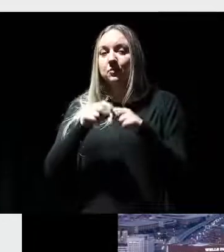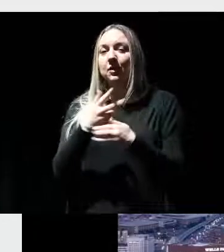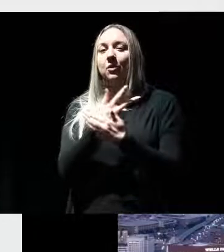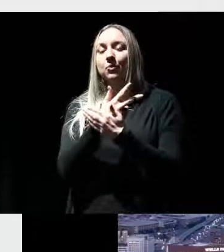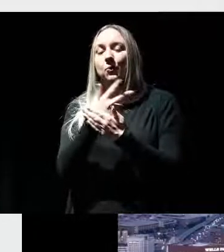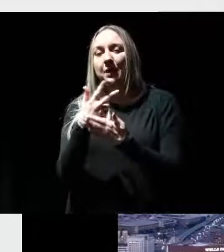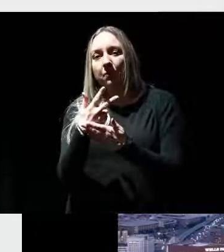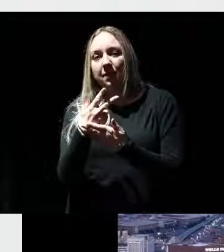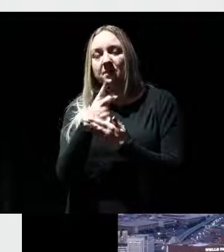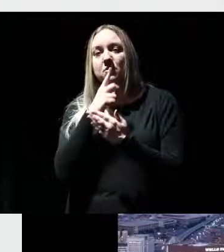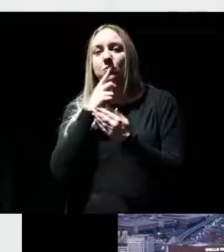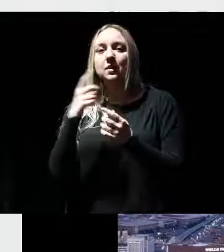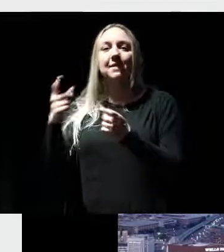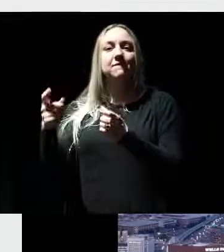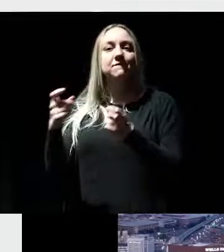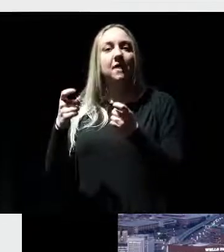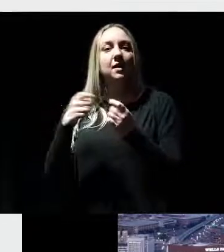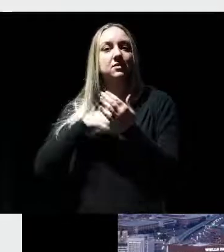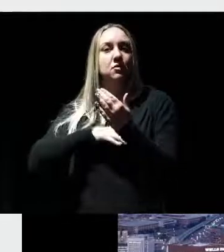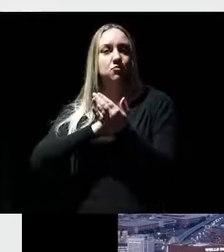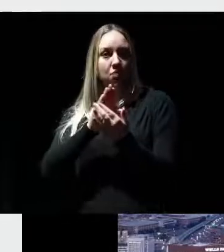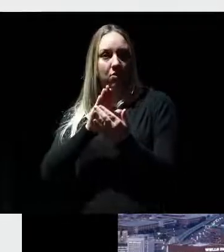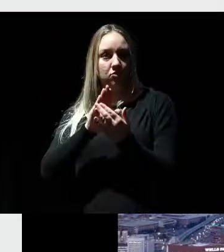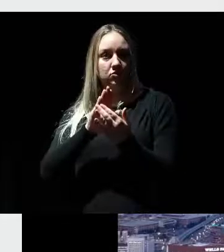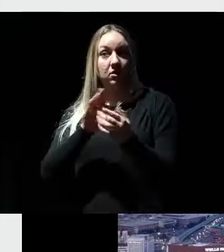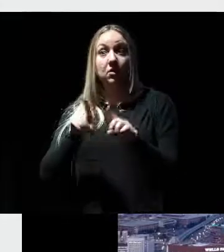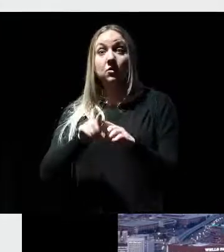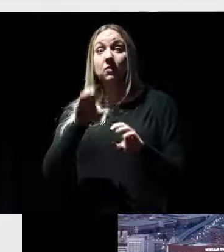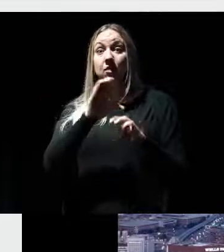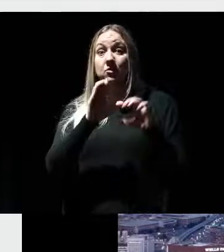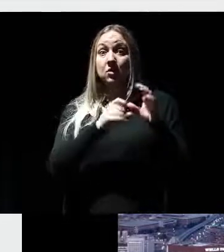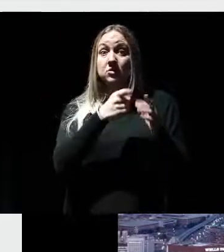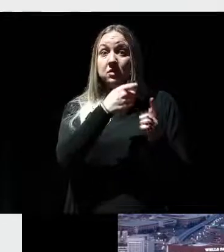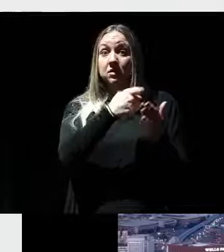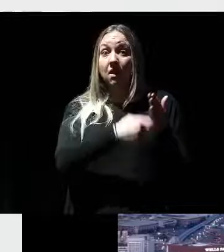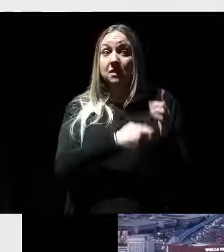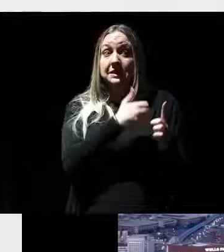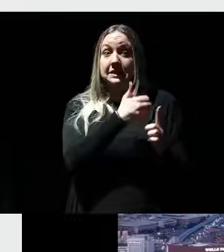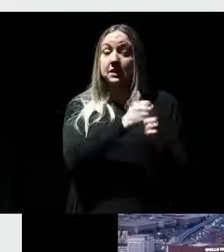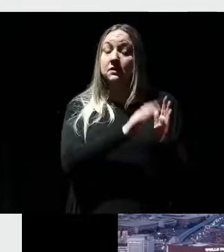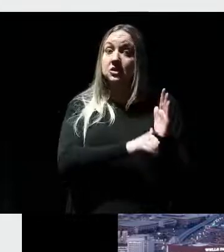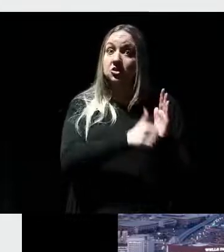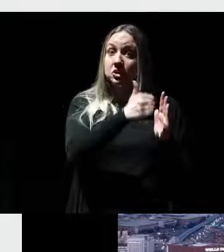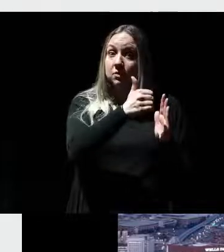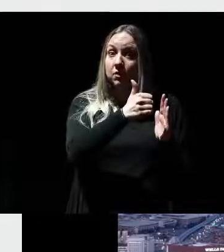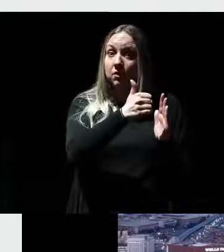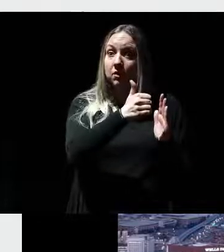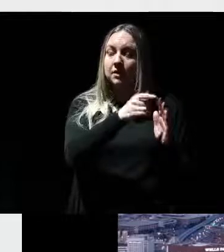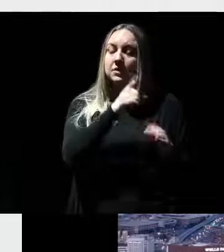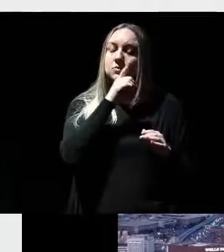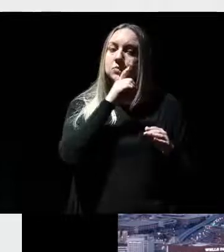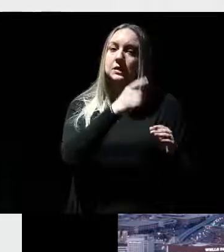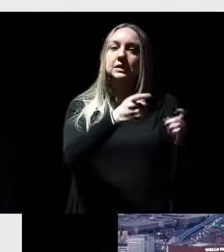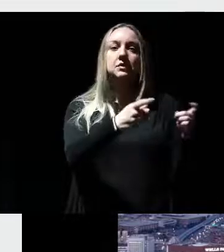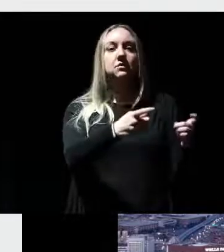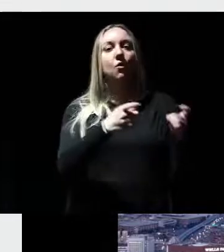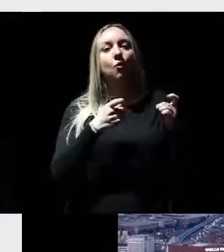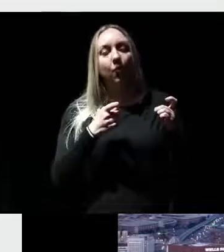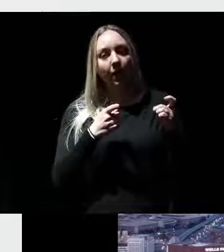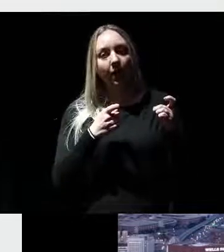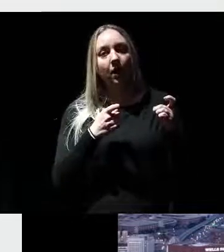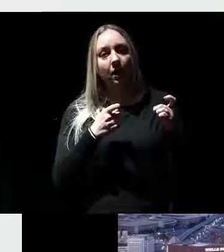is not so much in the construction cost, but in the speed in which you can build these units. And also,